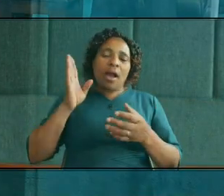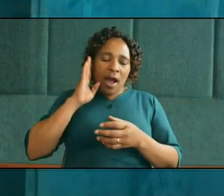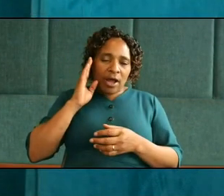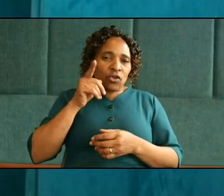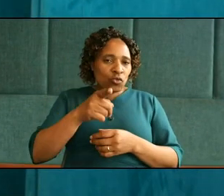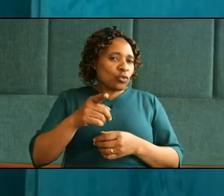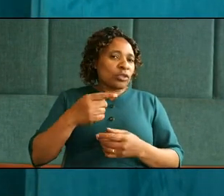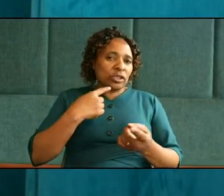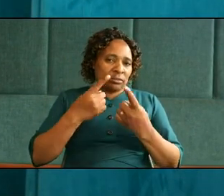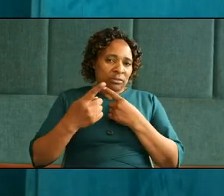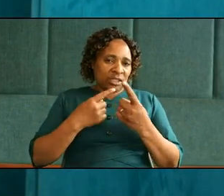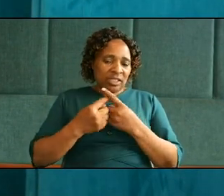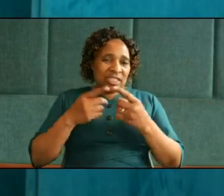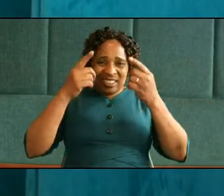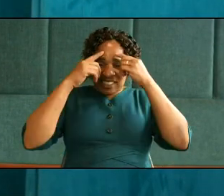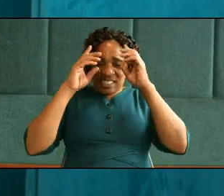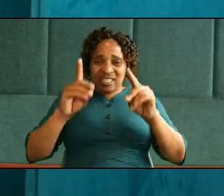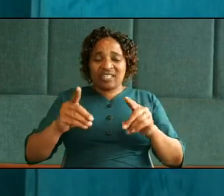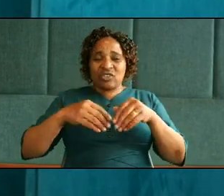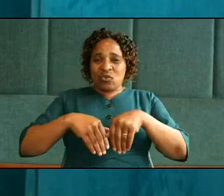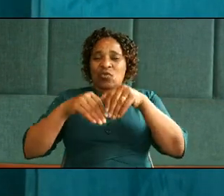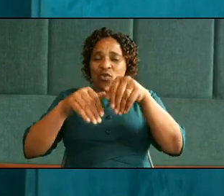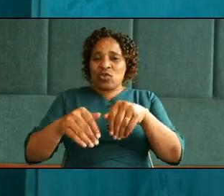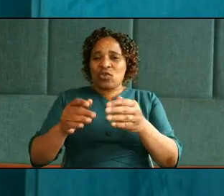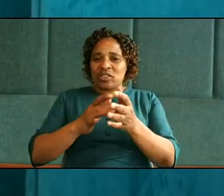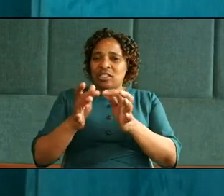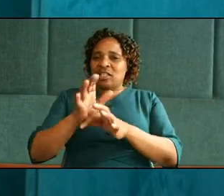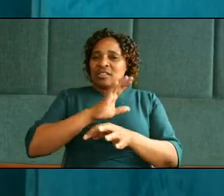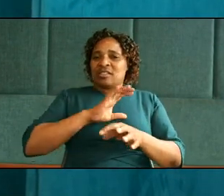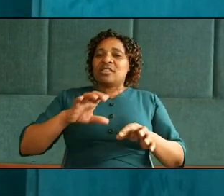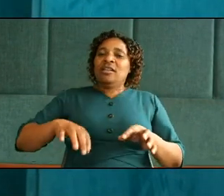and decided to follow Christ